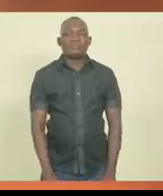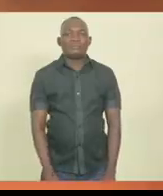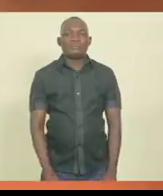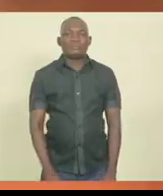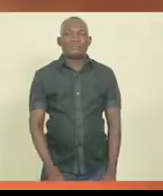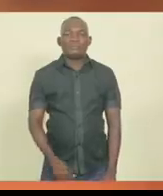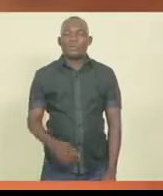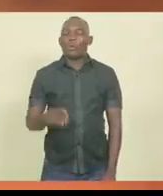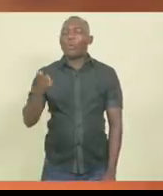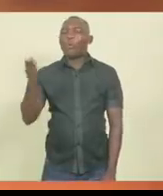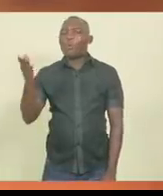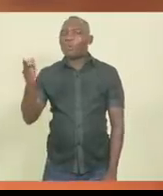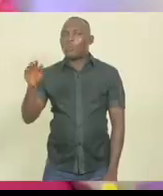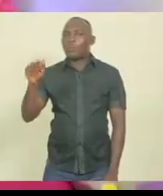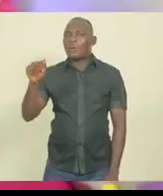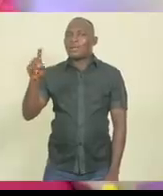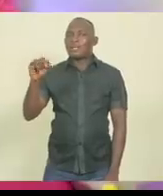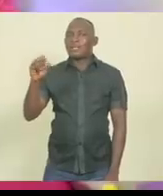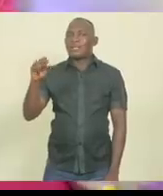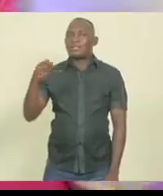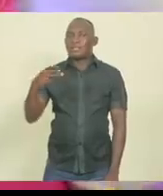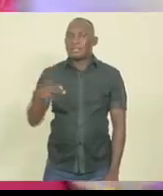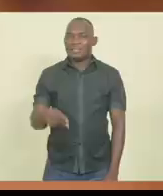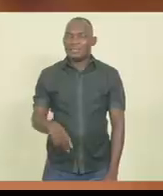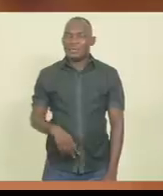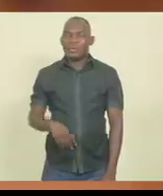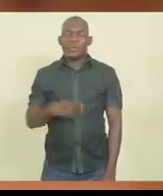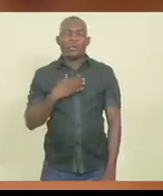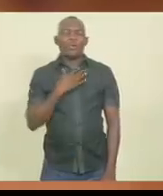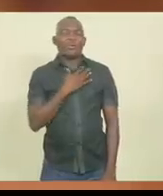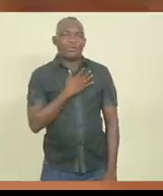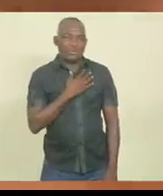I love you, Adiza. I love you too, Adi.